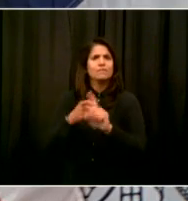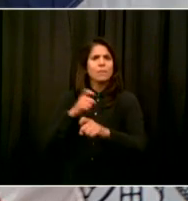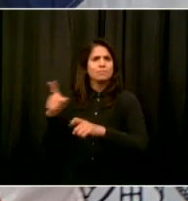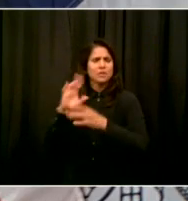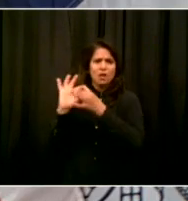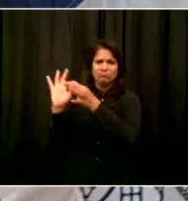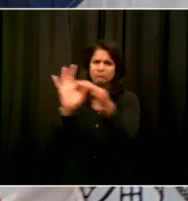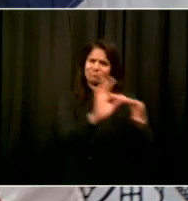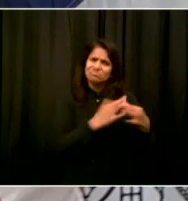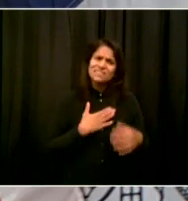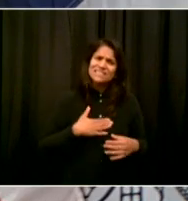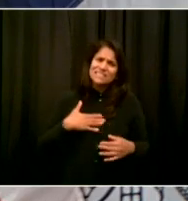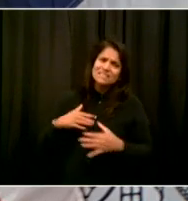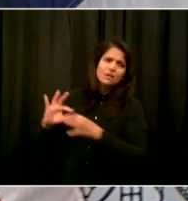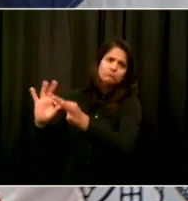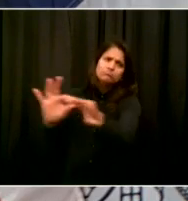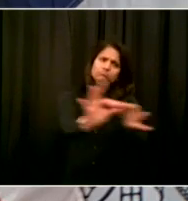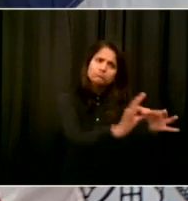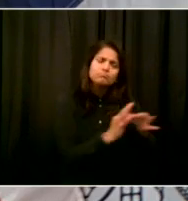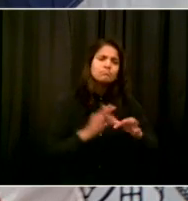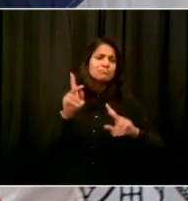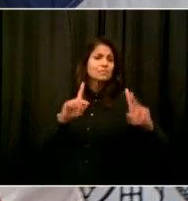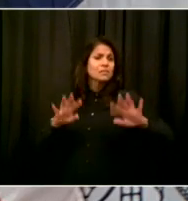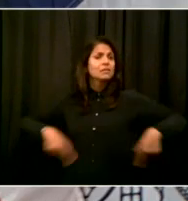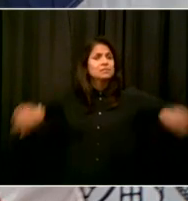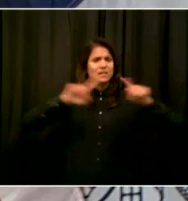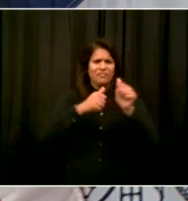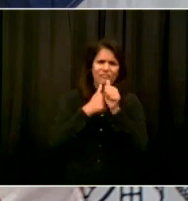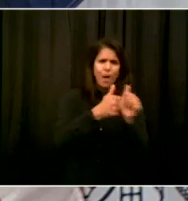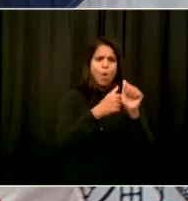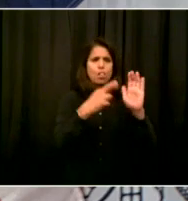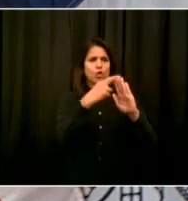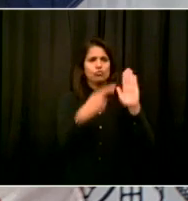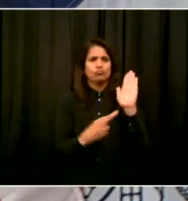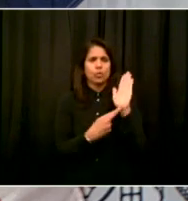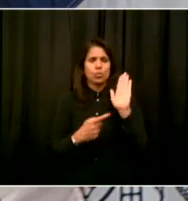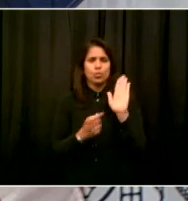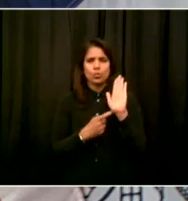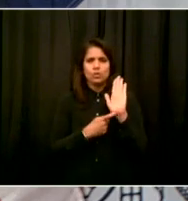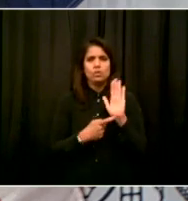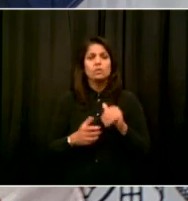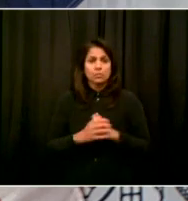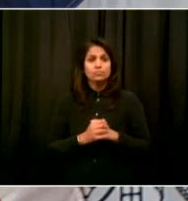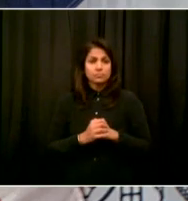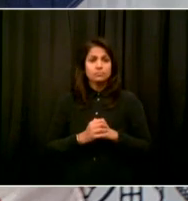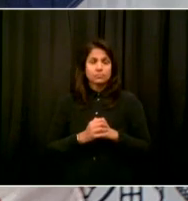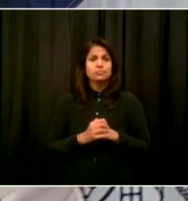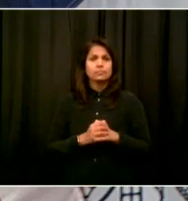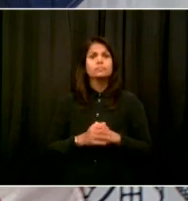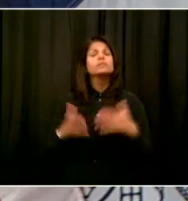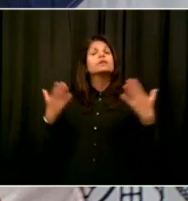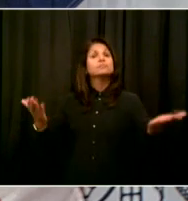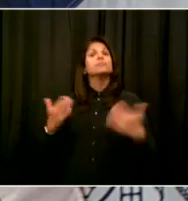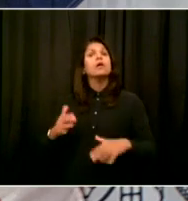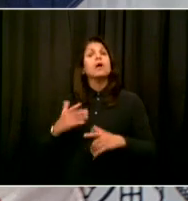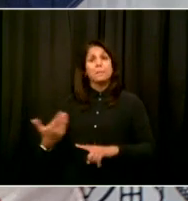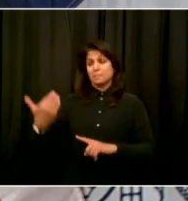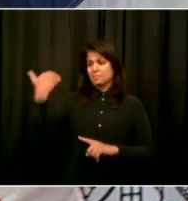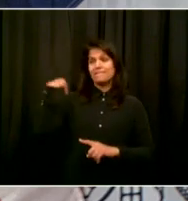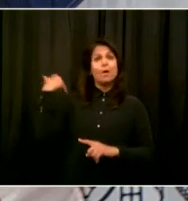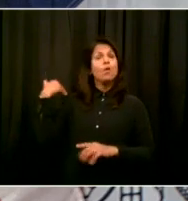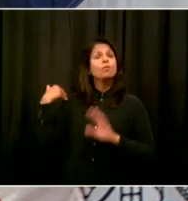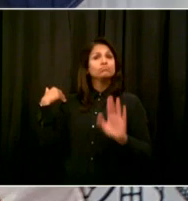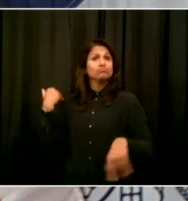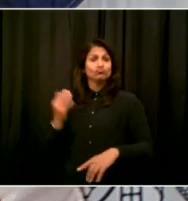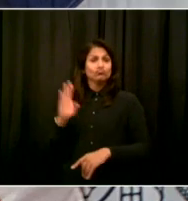particular places where we have challenges. For weeks, it was parts of Brooklyn and Queens. Those areas, thank God, have gotten a lot better. There's still work to